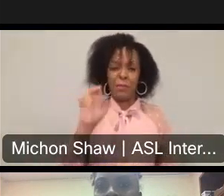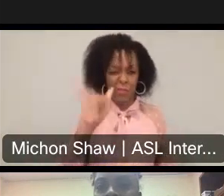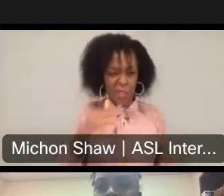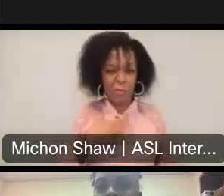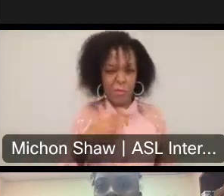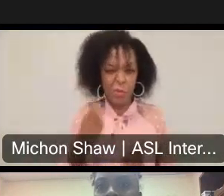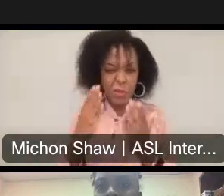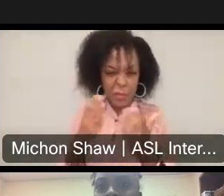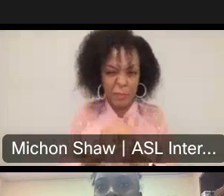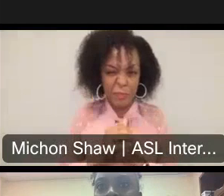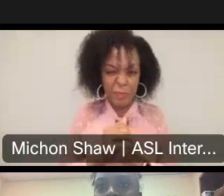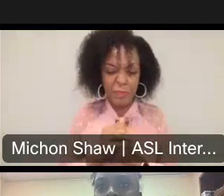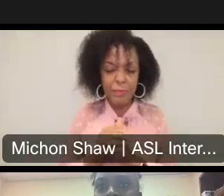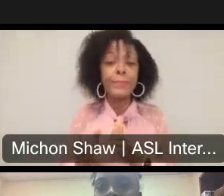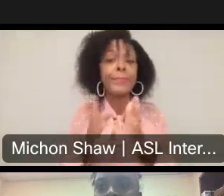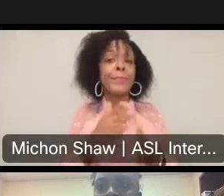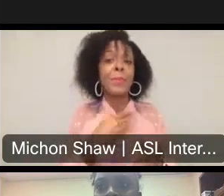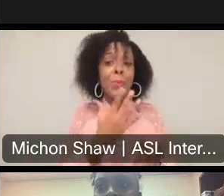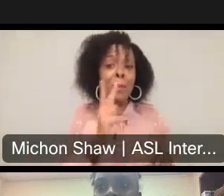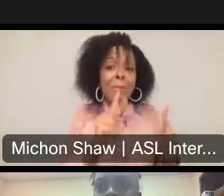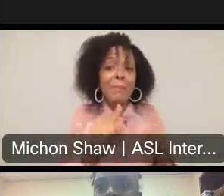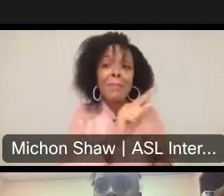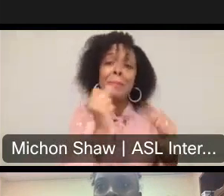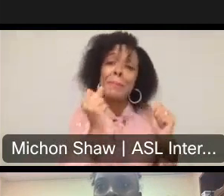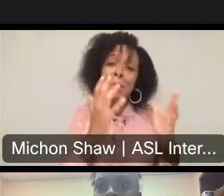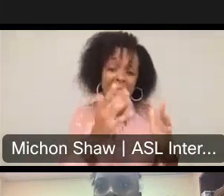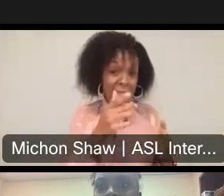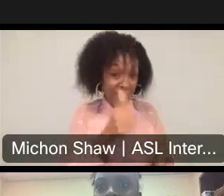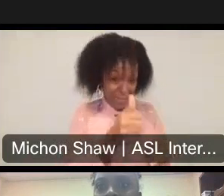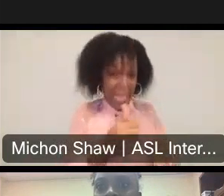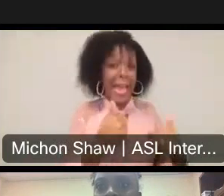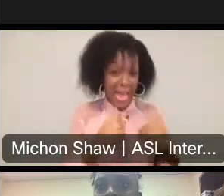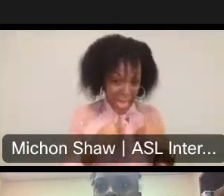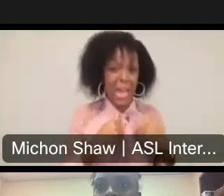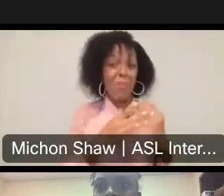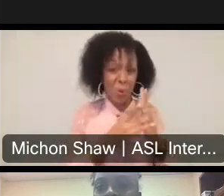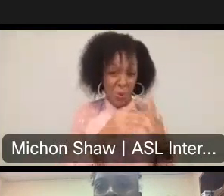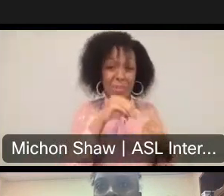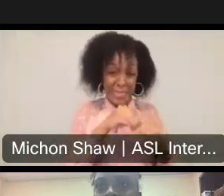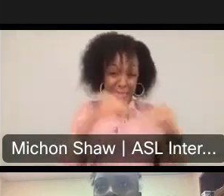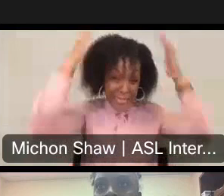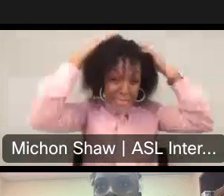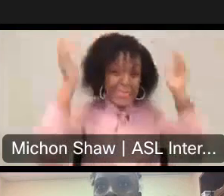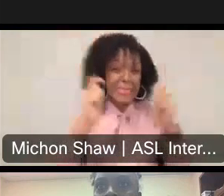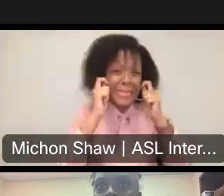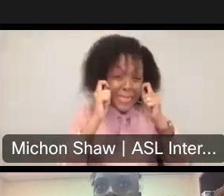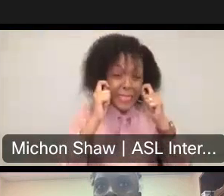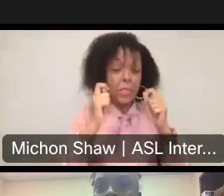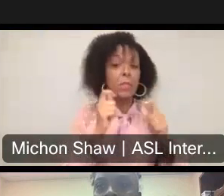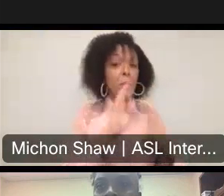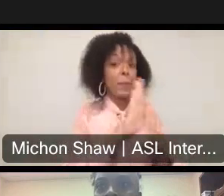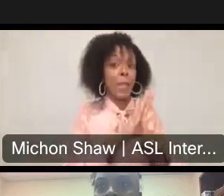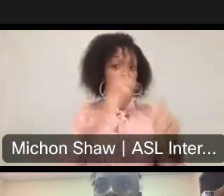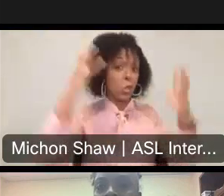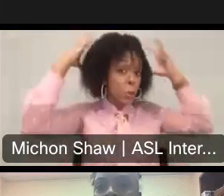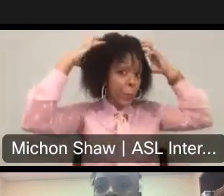Caucasians secrete a lot of oil themselves. So their shampoos are drying. A lot of their shampoos are real drying because they